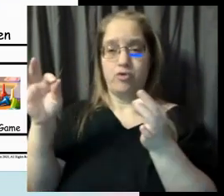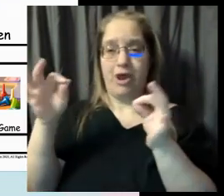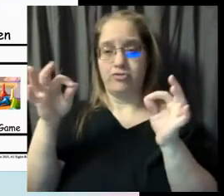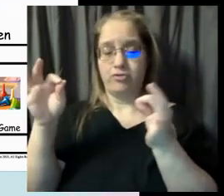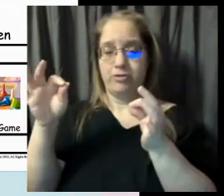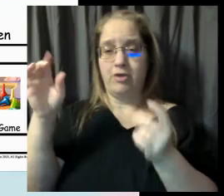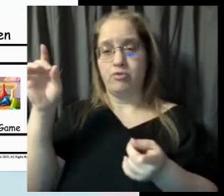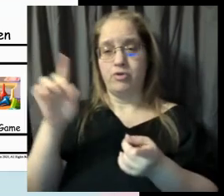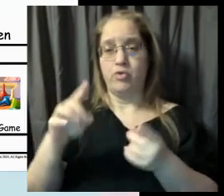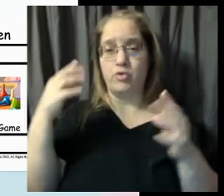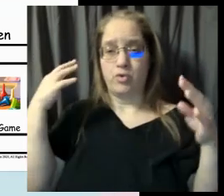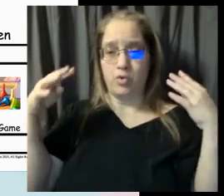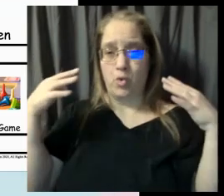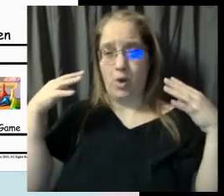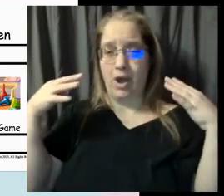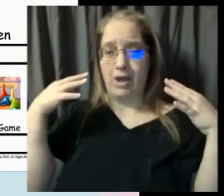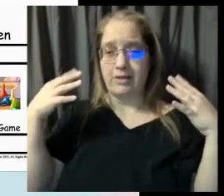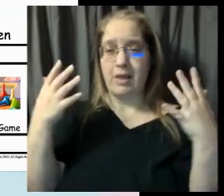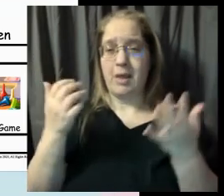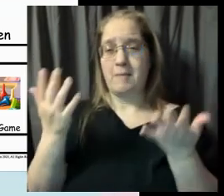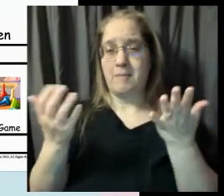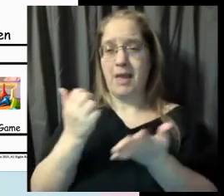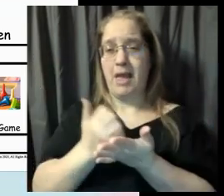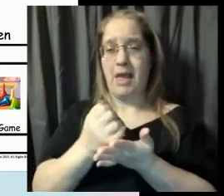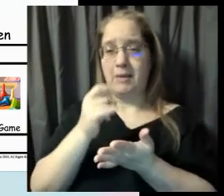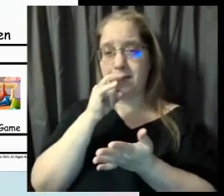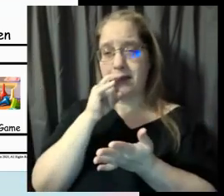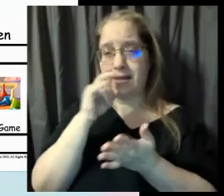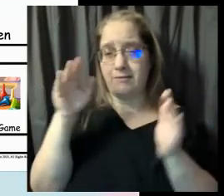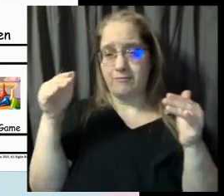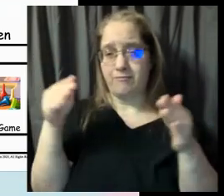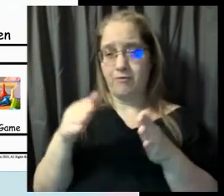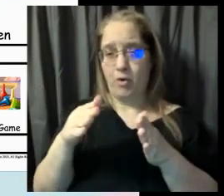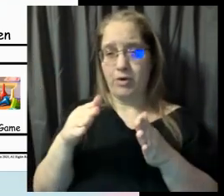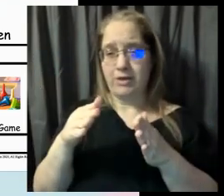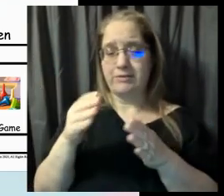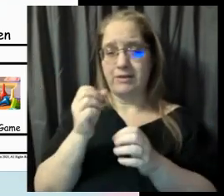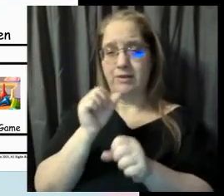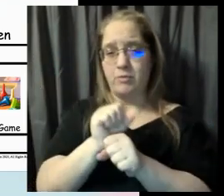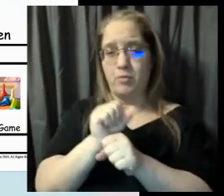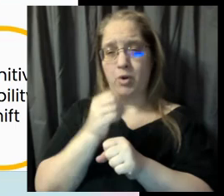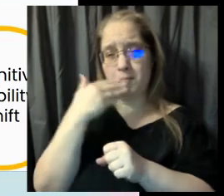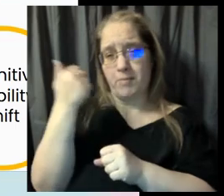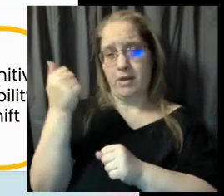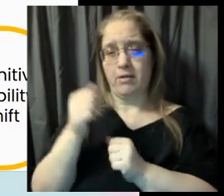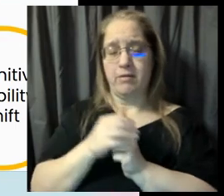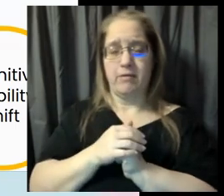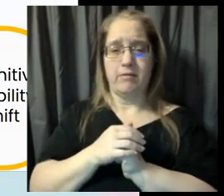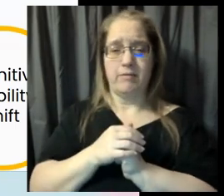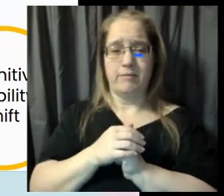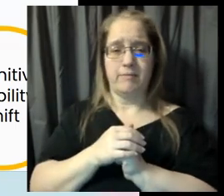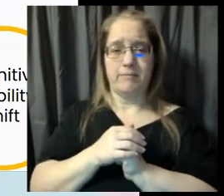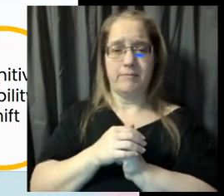minimize noise might allow children to maximize their focus and productivity. So those are